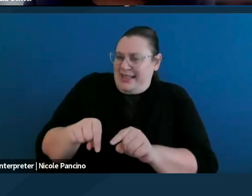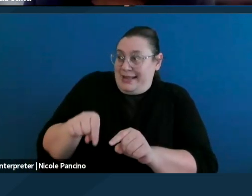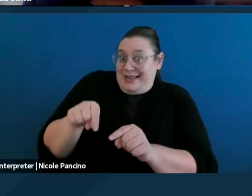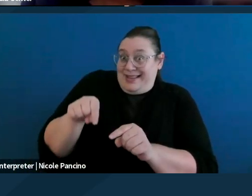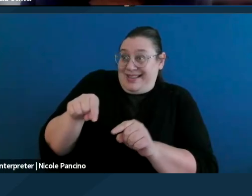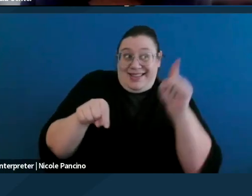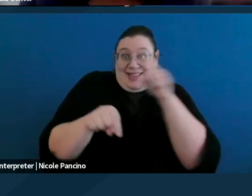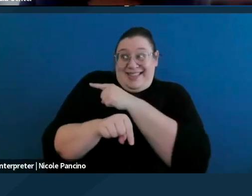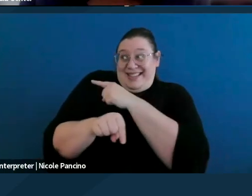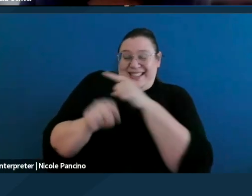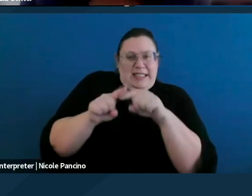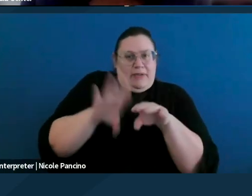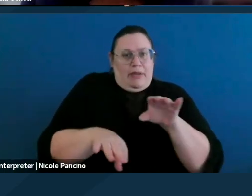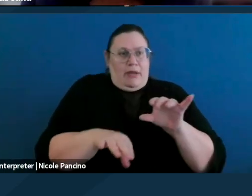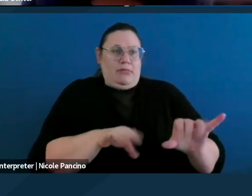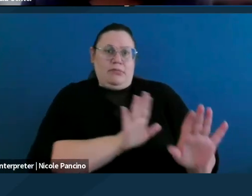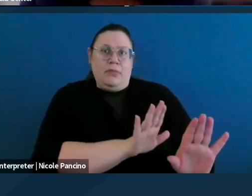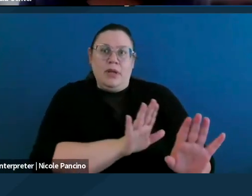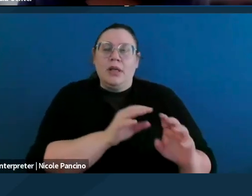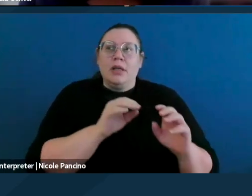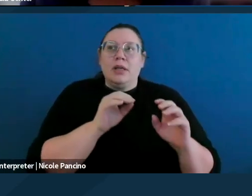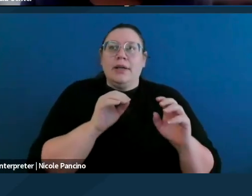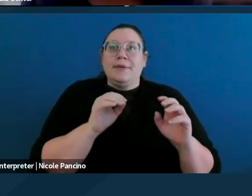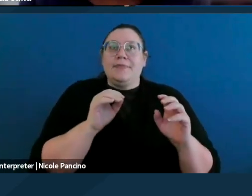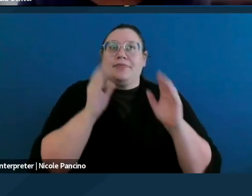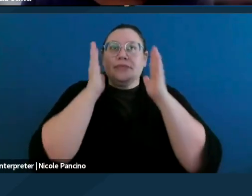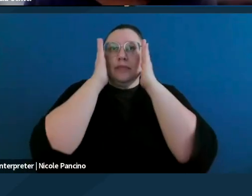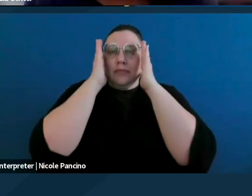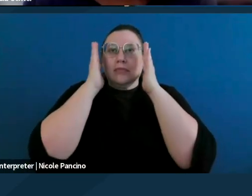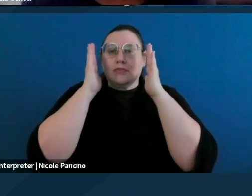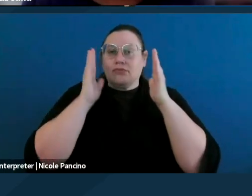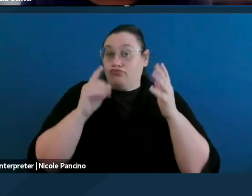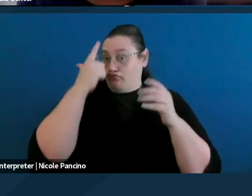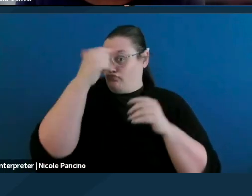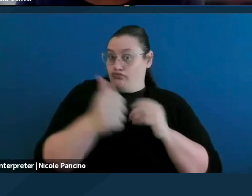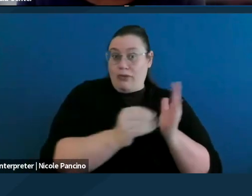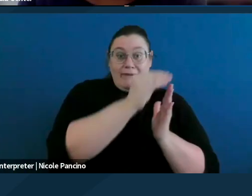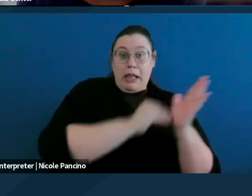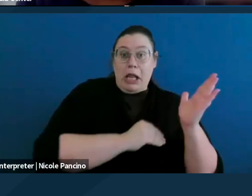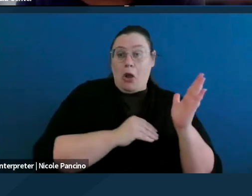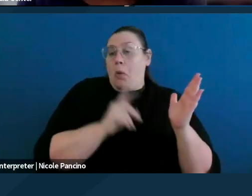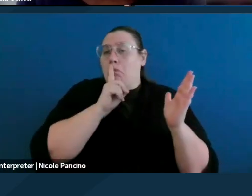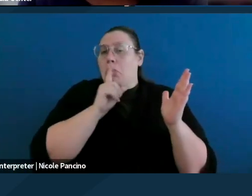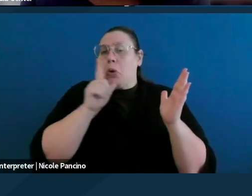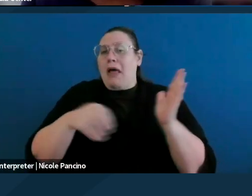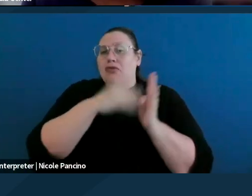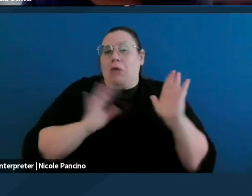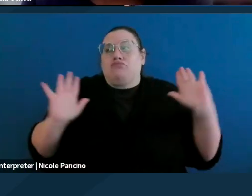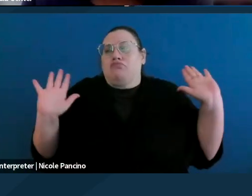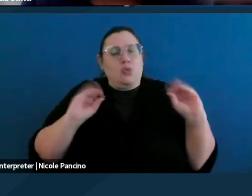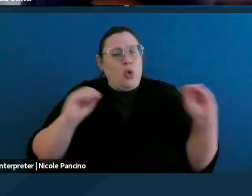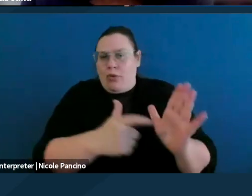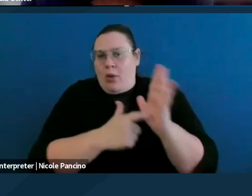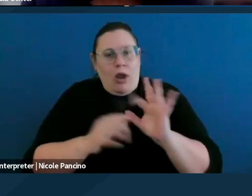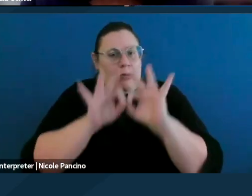that, it really is just, you can either fill it out or you don't have to fill it out. There's no requirement to fill out the